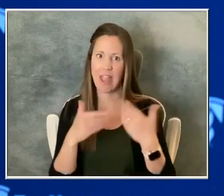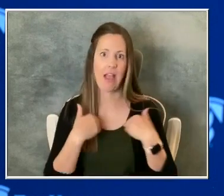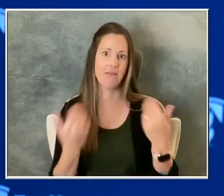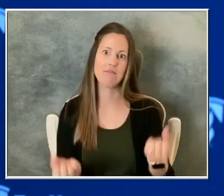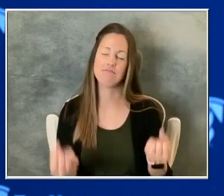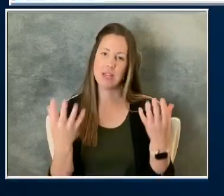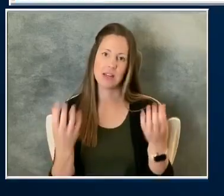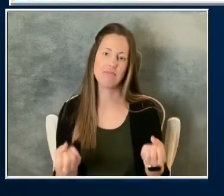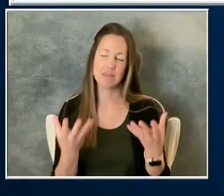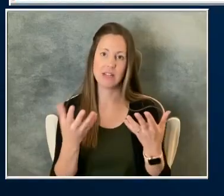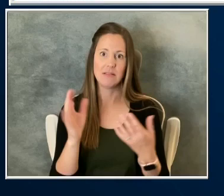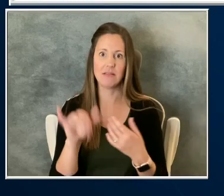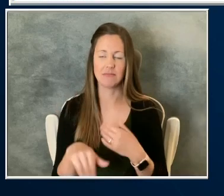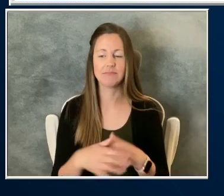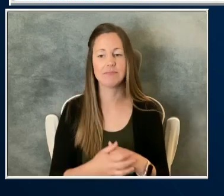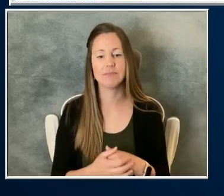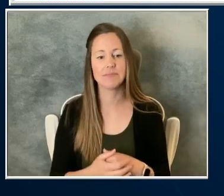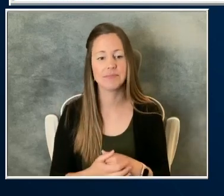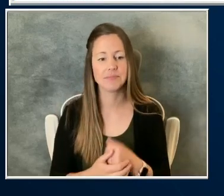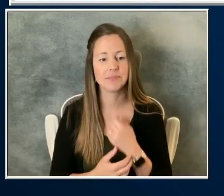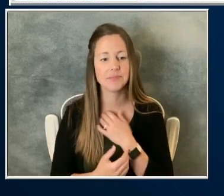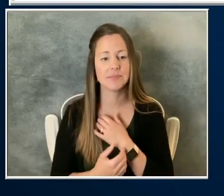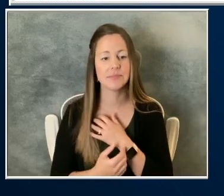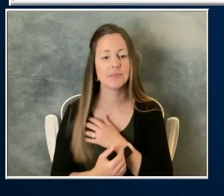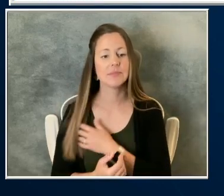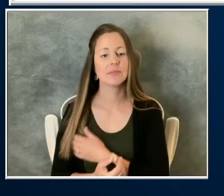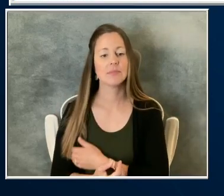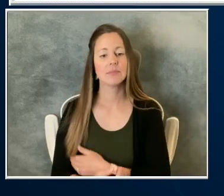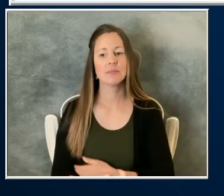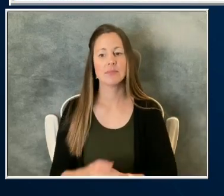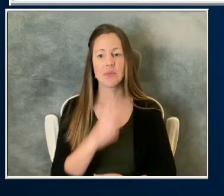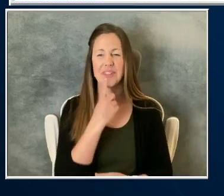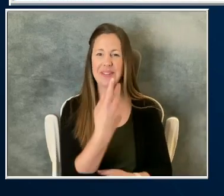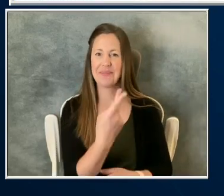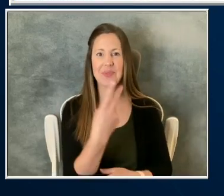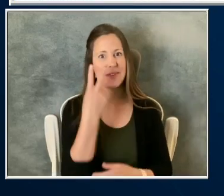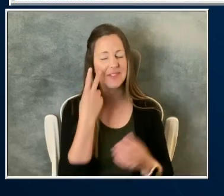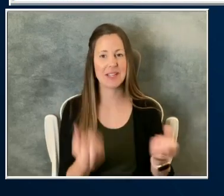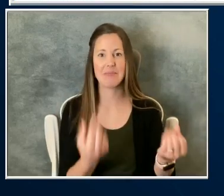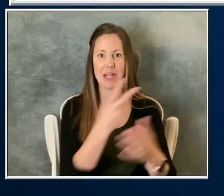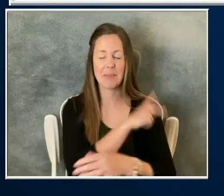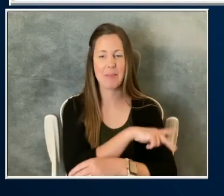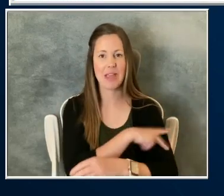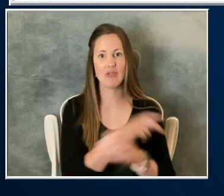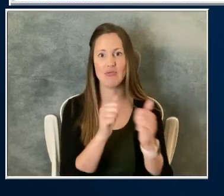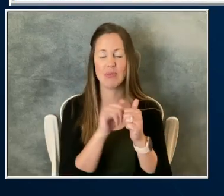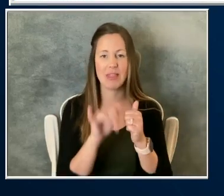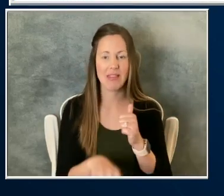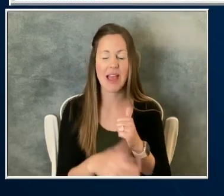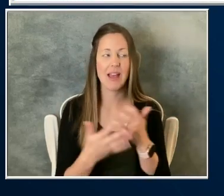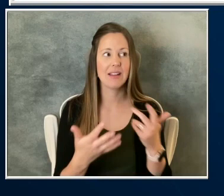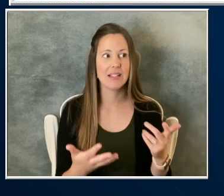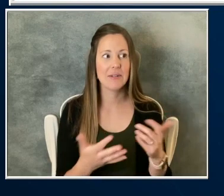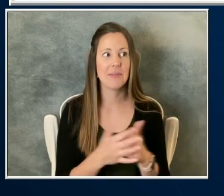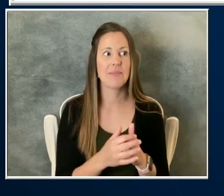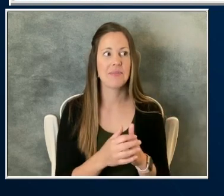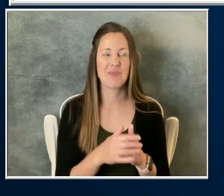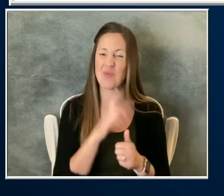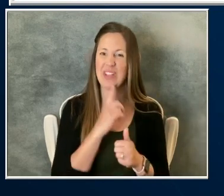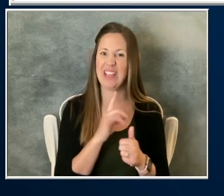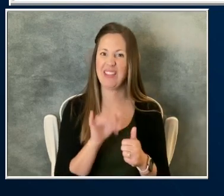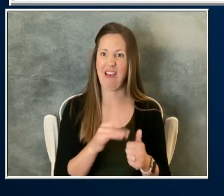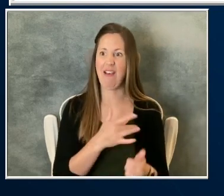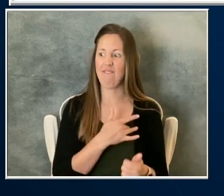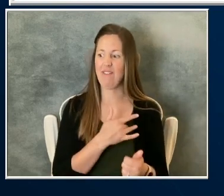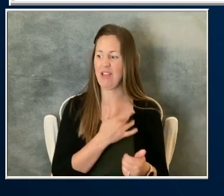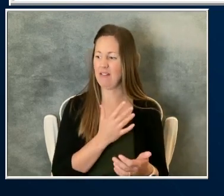that nature. You know, you and I have both seen a lot of long COVID patients, and I just have to say, I think that this is especially validating. Because there's been